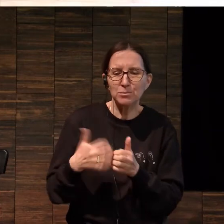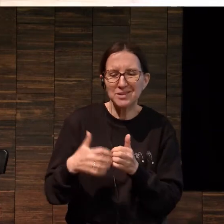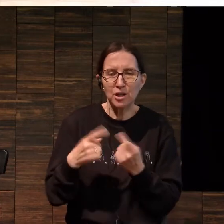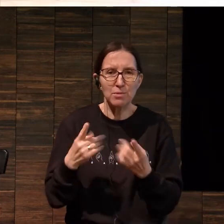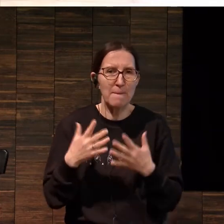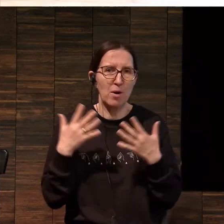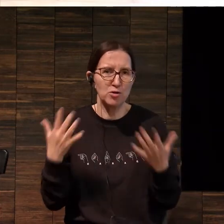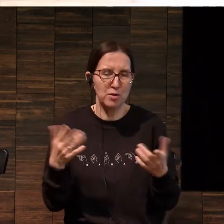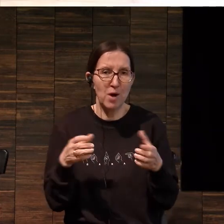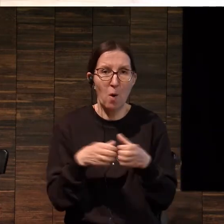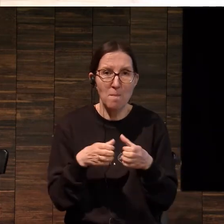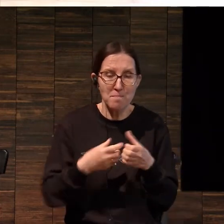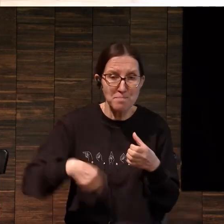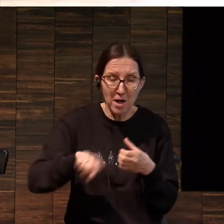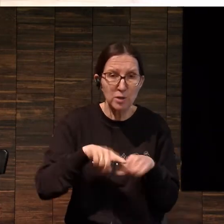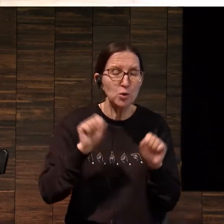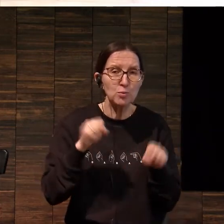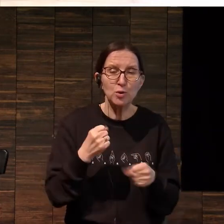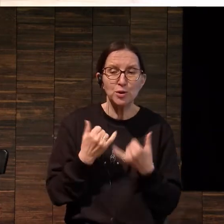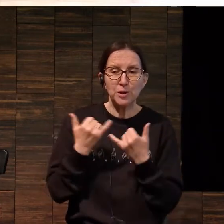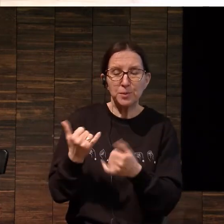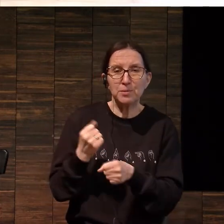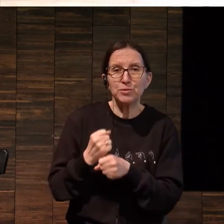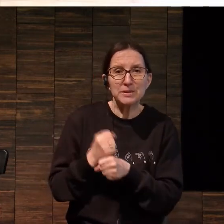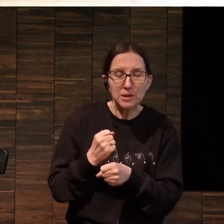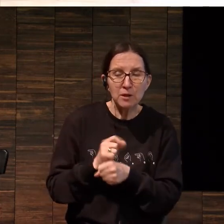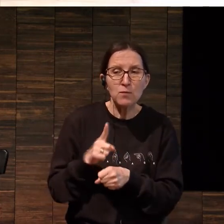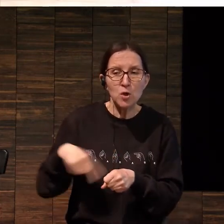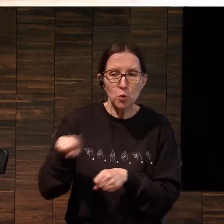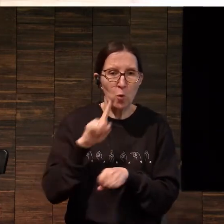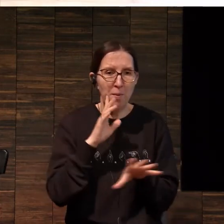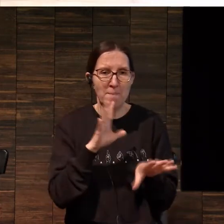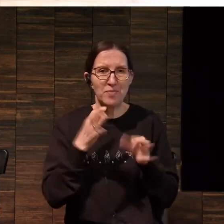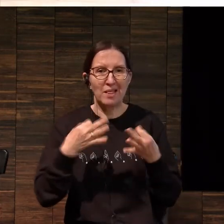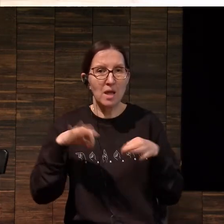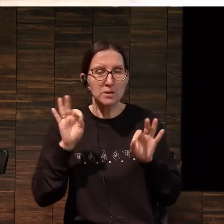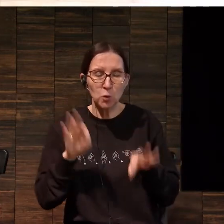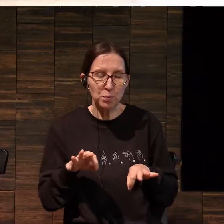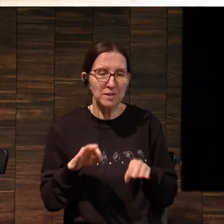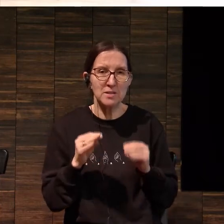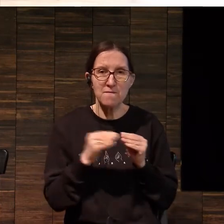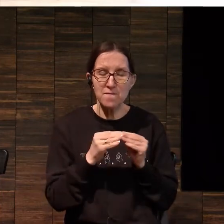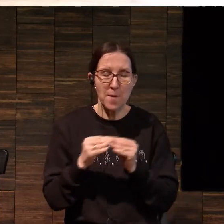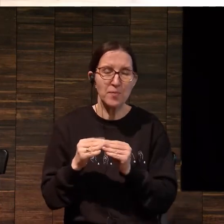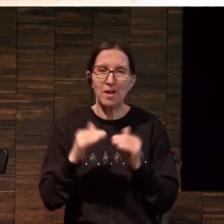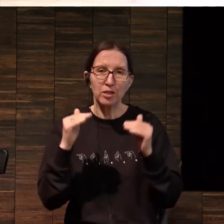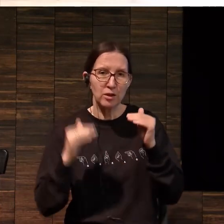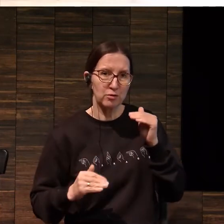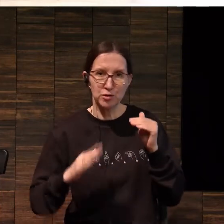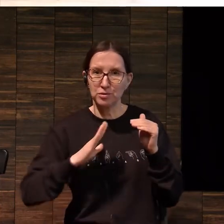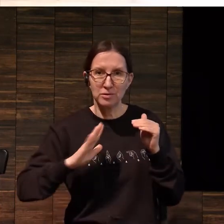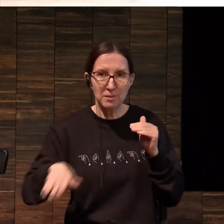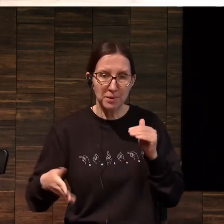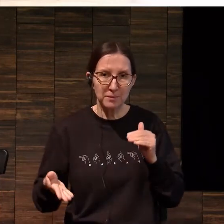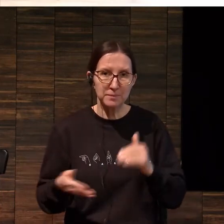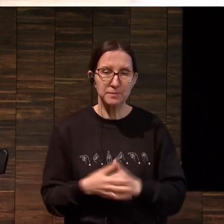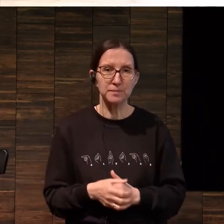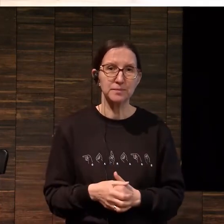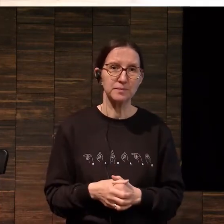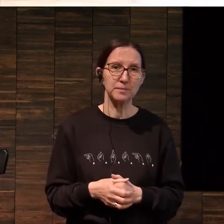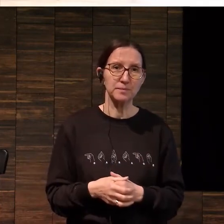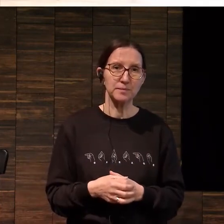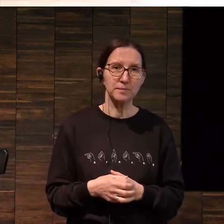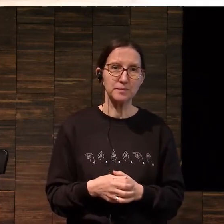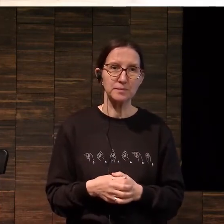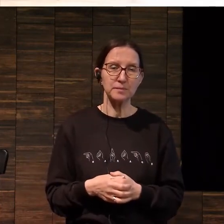itself? You have manual audits, and that's typically been the path for a lot of organizations, is they'll pay